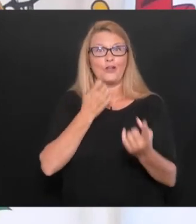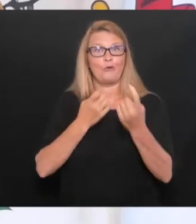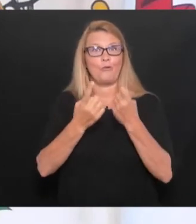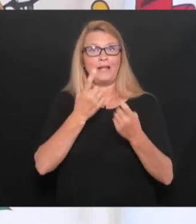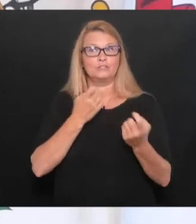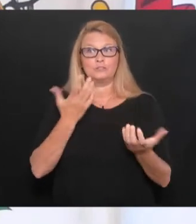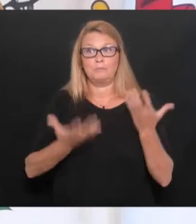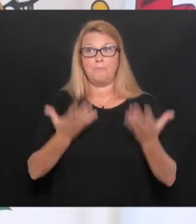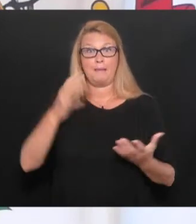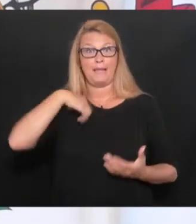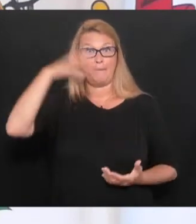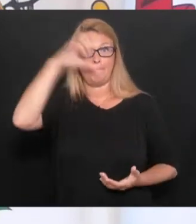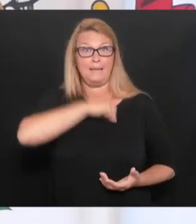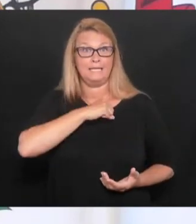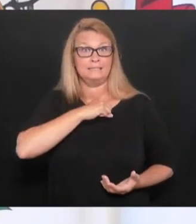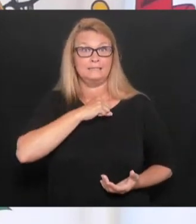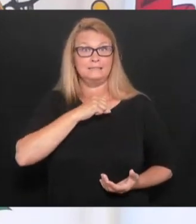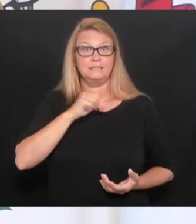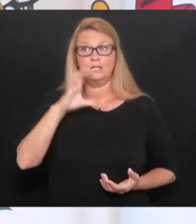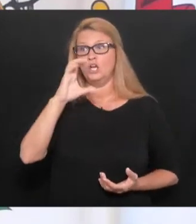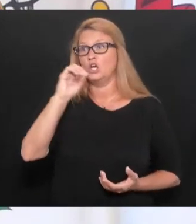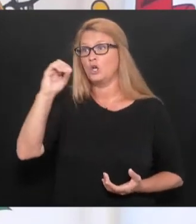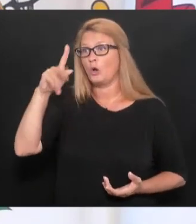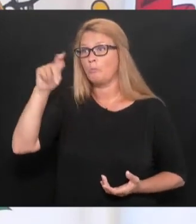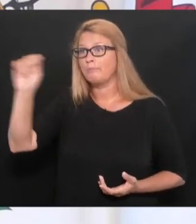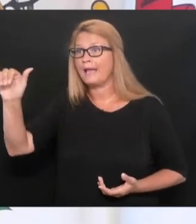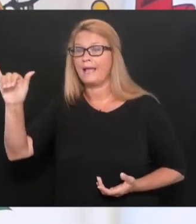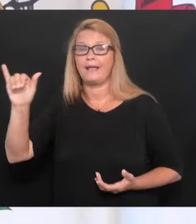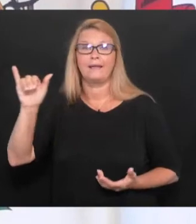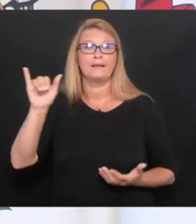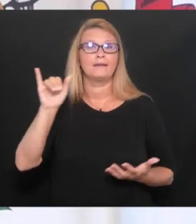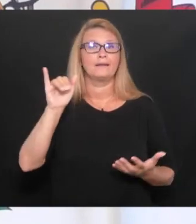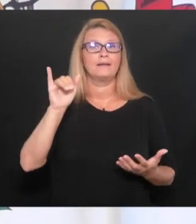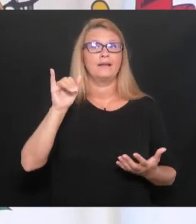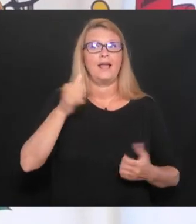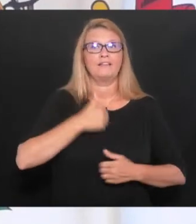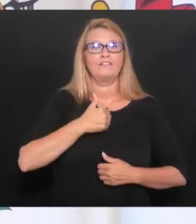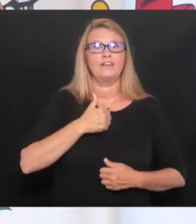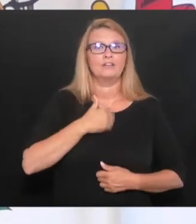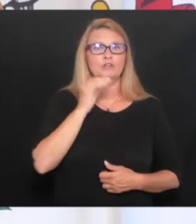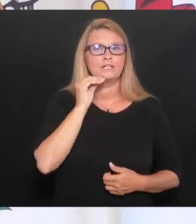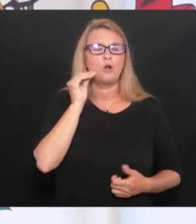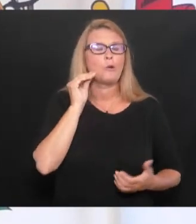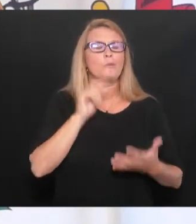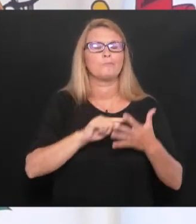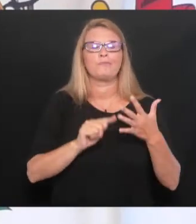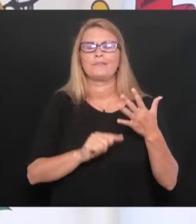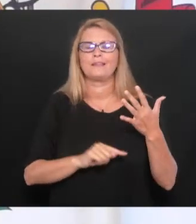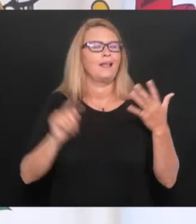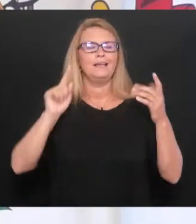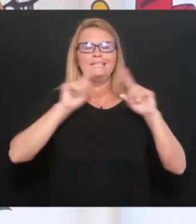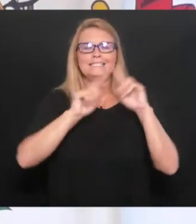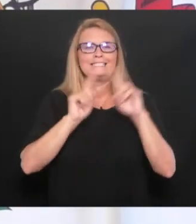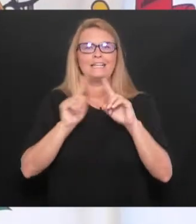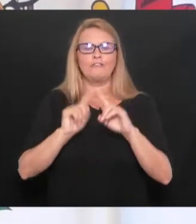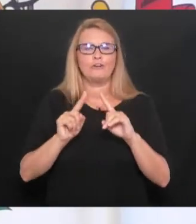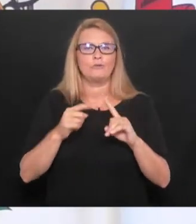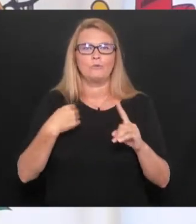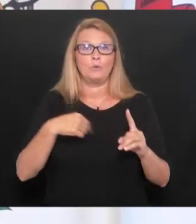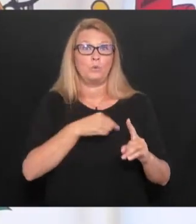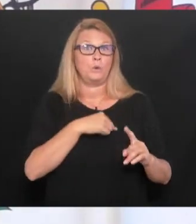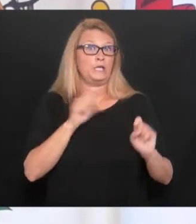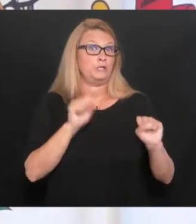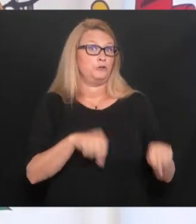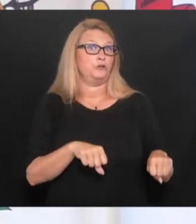have missed, just like the copay, at the veterans home, and how we basically could